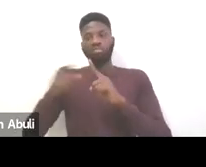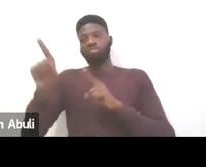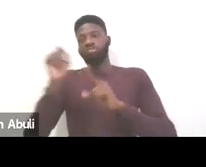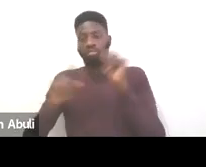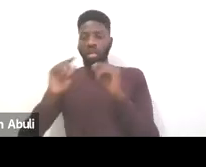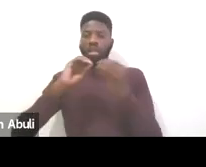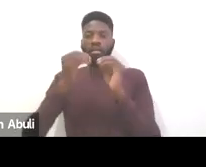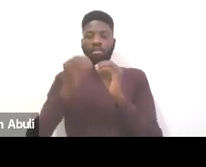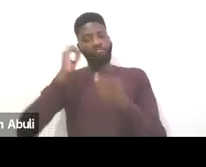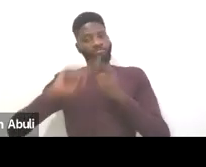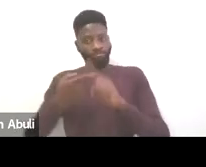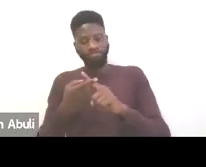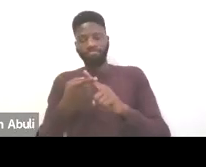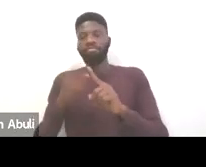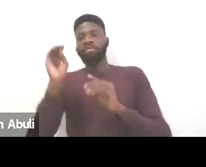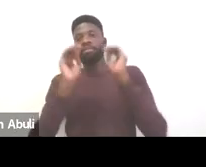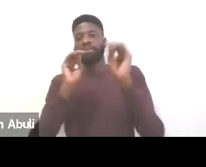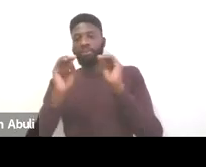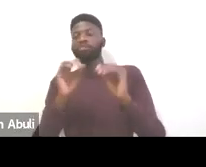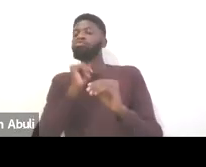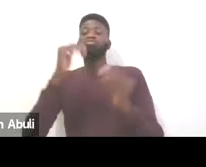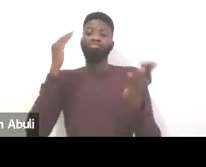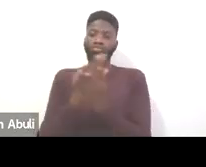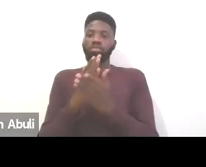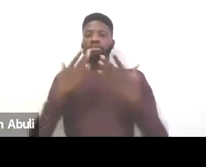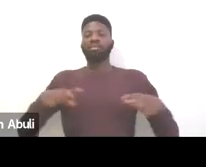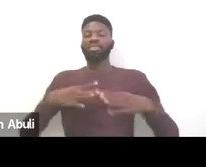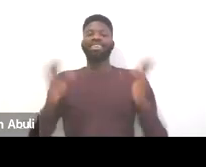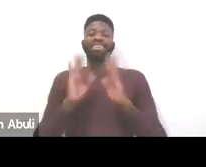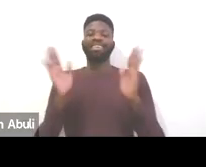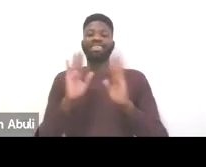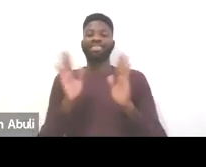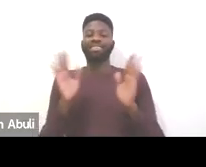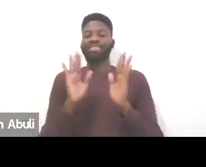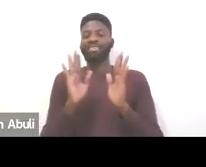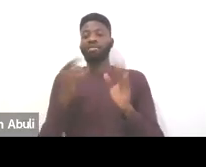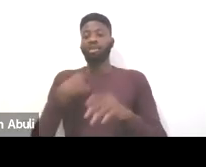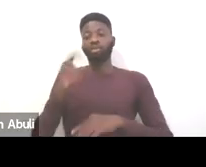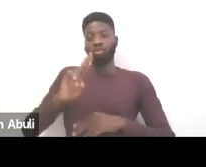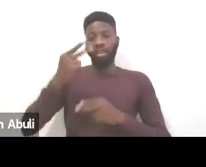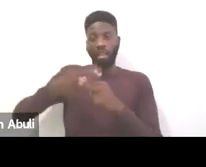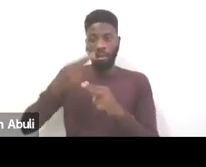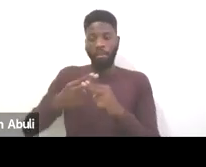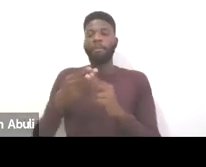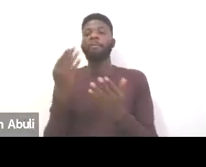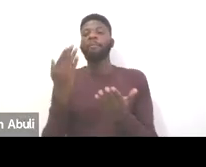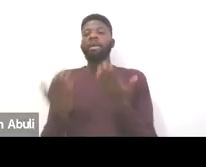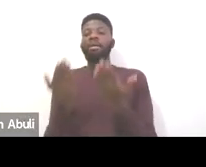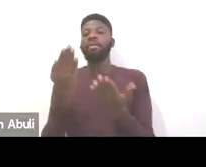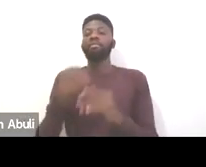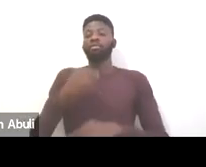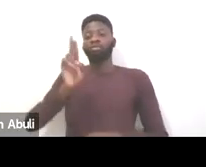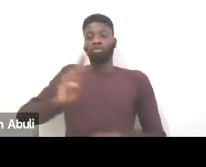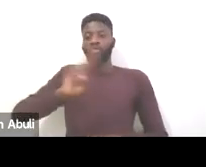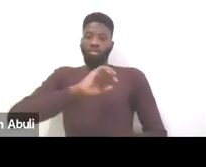of. So they're not actual real people. I've used the names of or I've used my organization